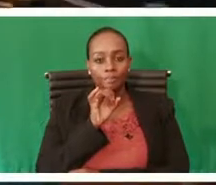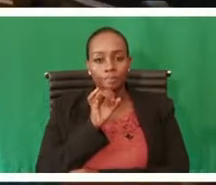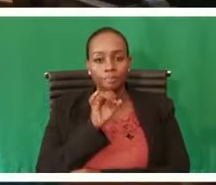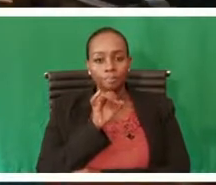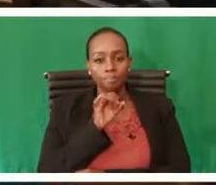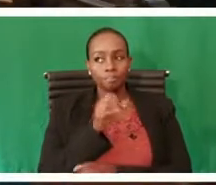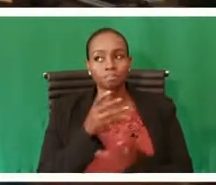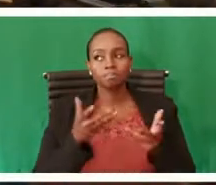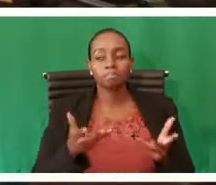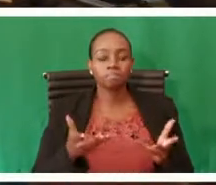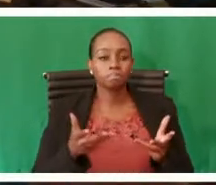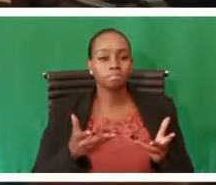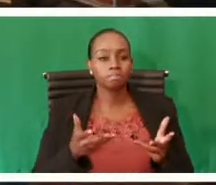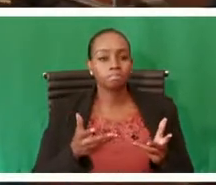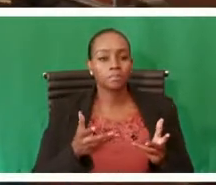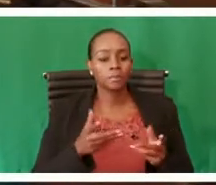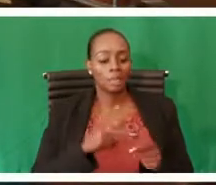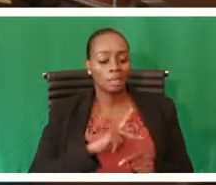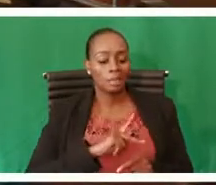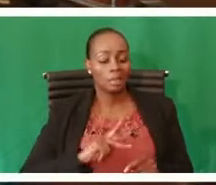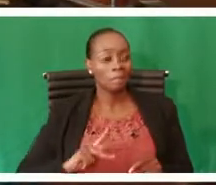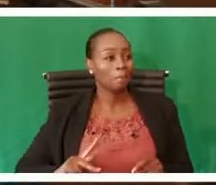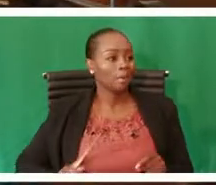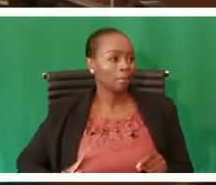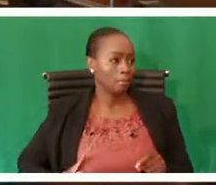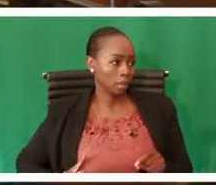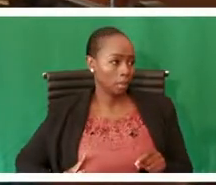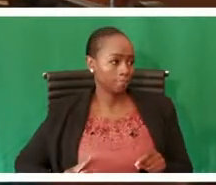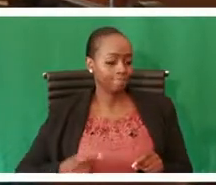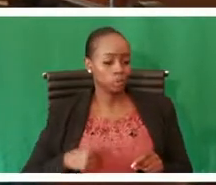Premier, as the provincial government,